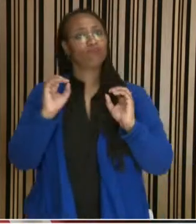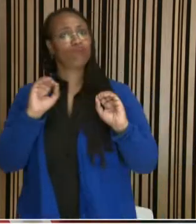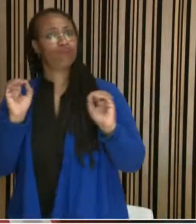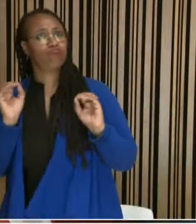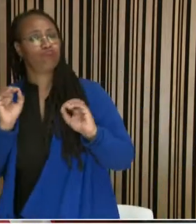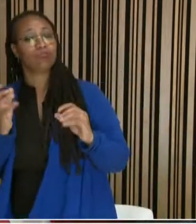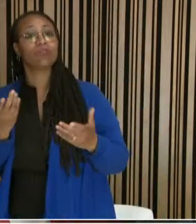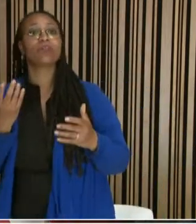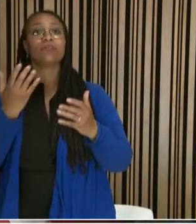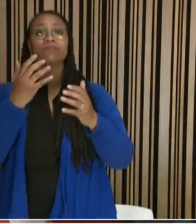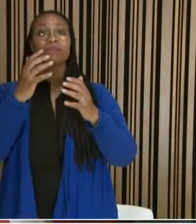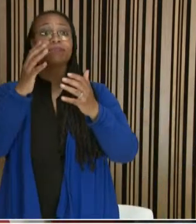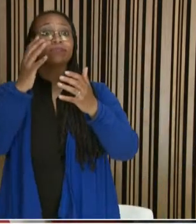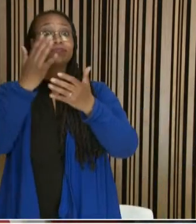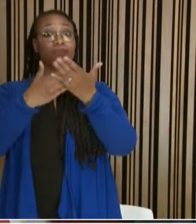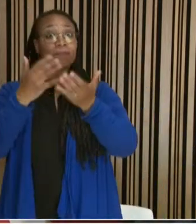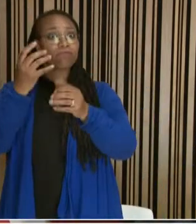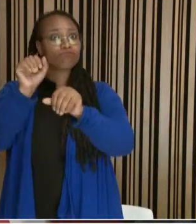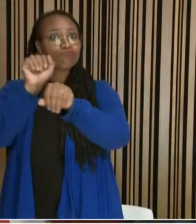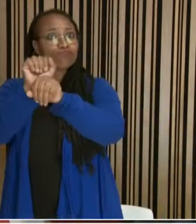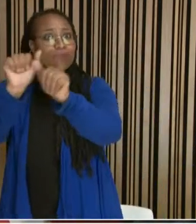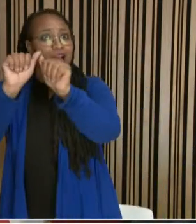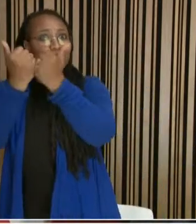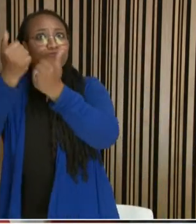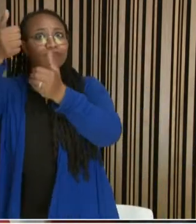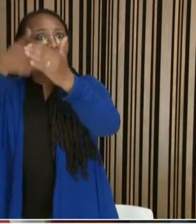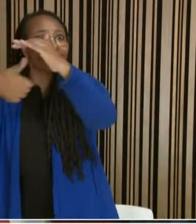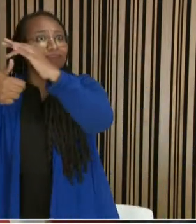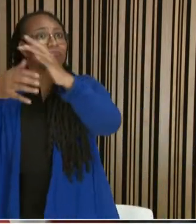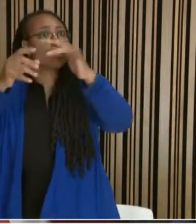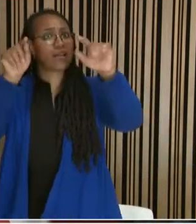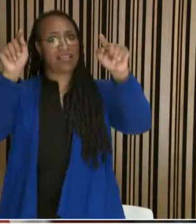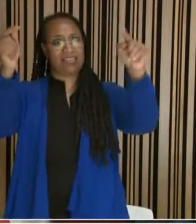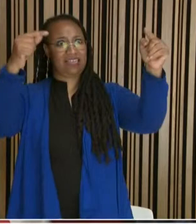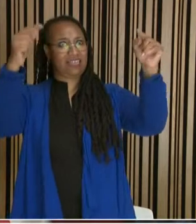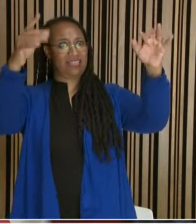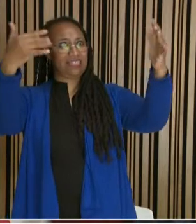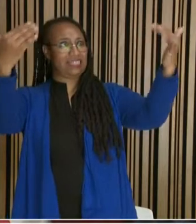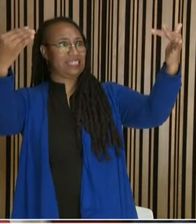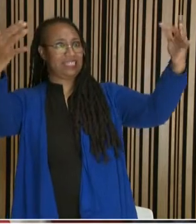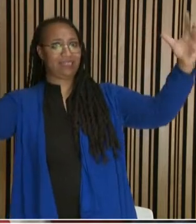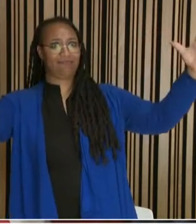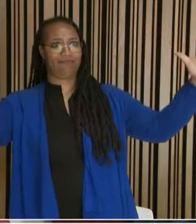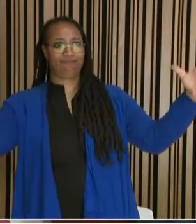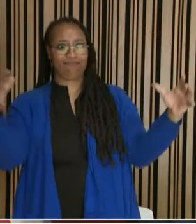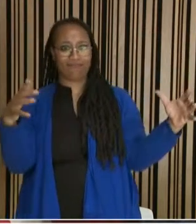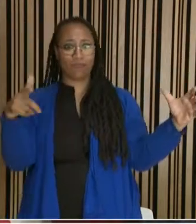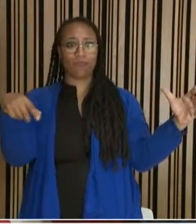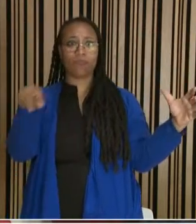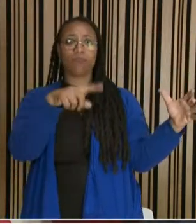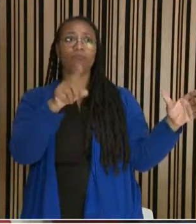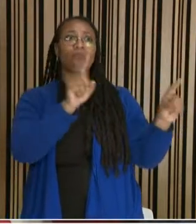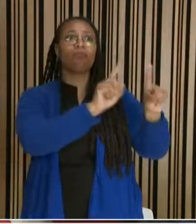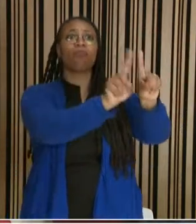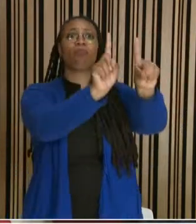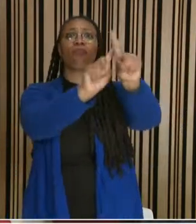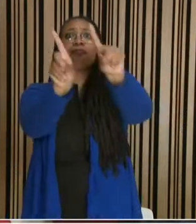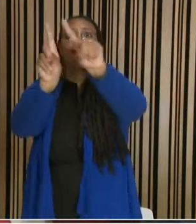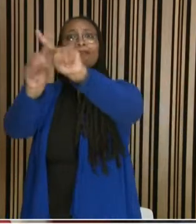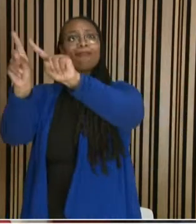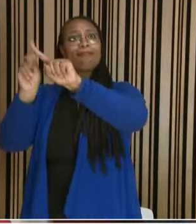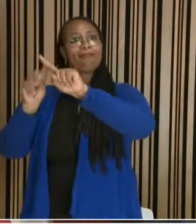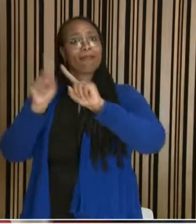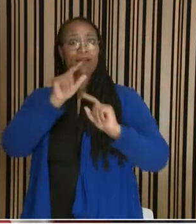going to help enhance presence in our downtown. So if I could just have the police chief talk